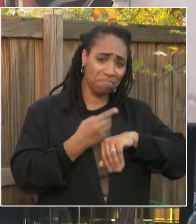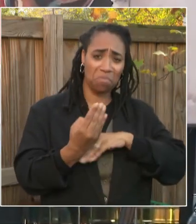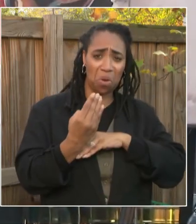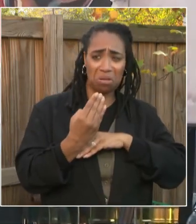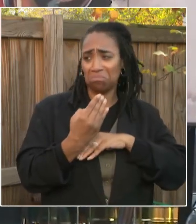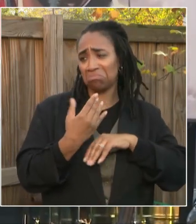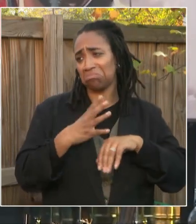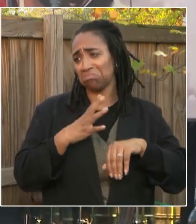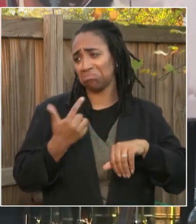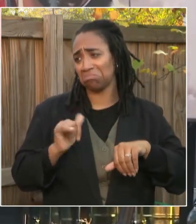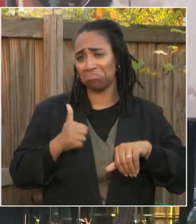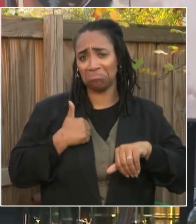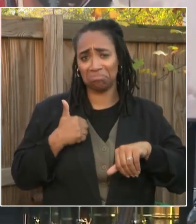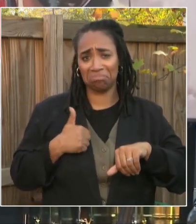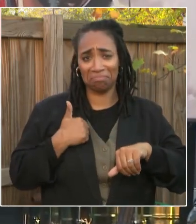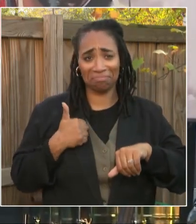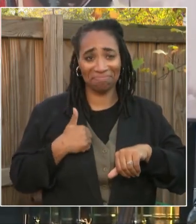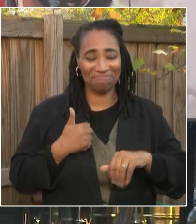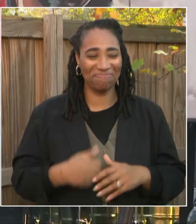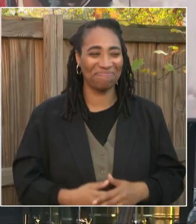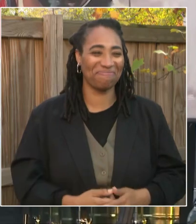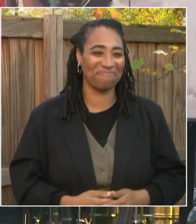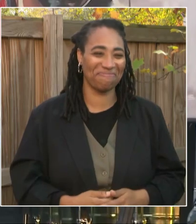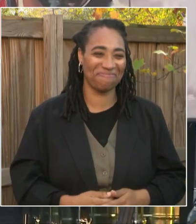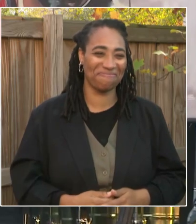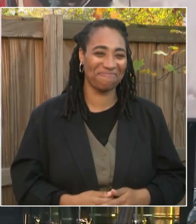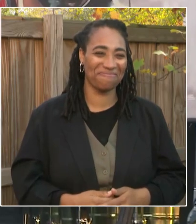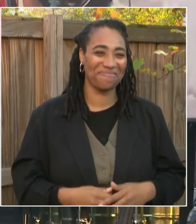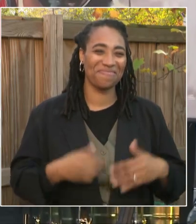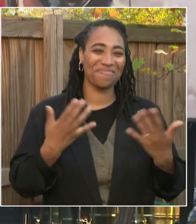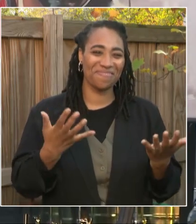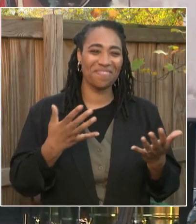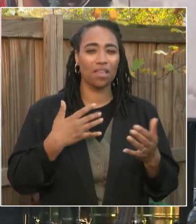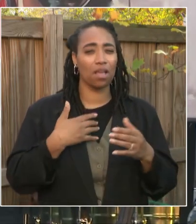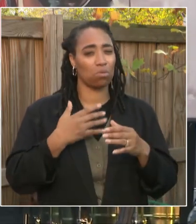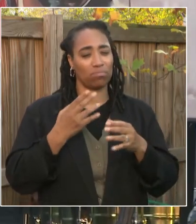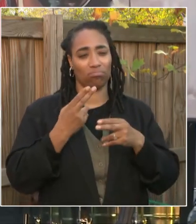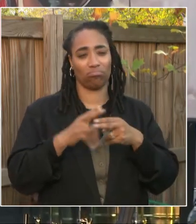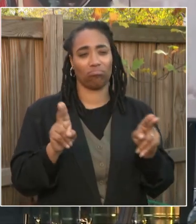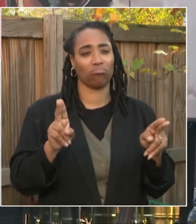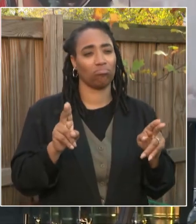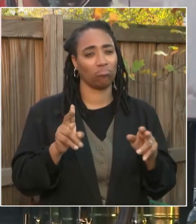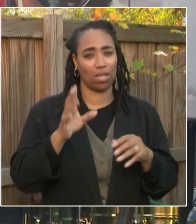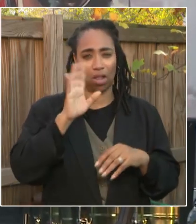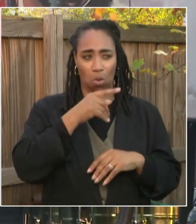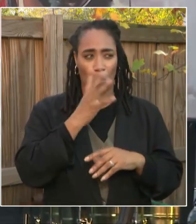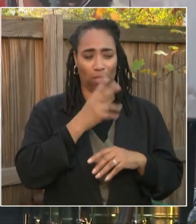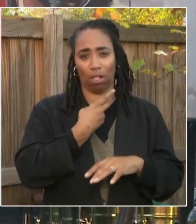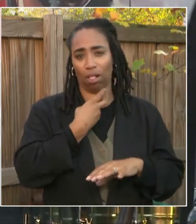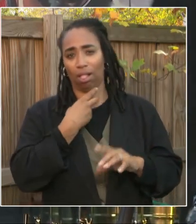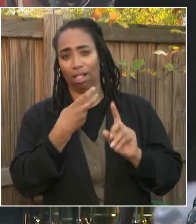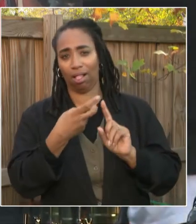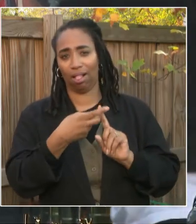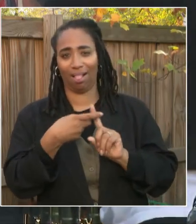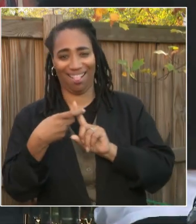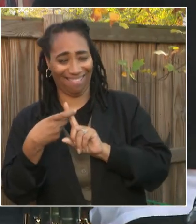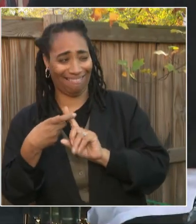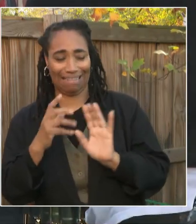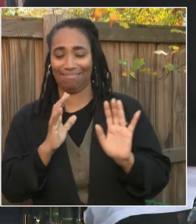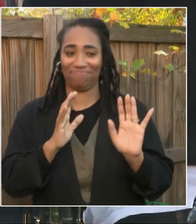So, yeah, I'm going to be real quick because I know Rev's going to snatch me off here. I'm not going to be too long-winded, but I want to start off by saying